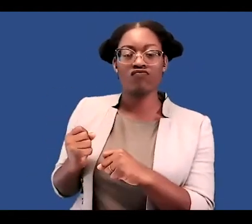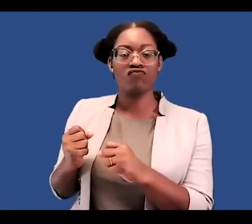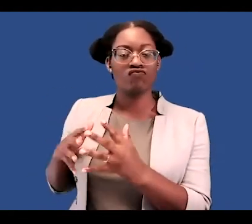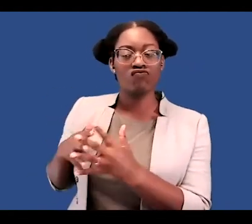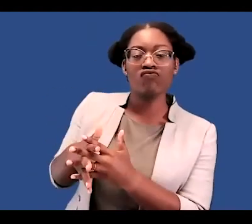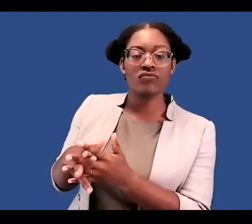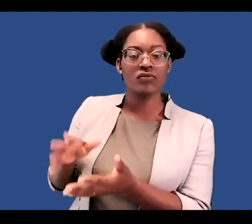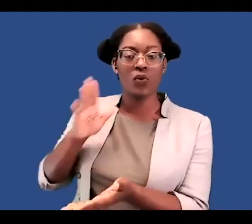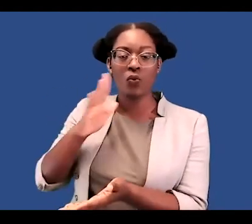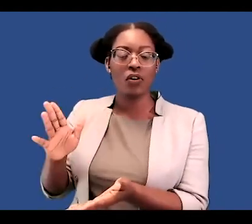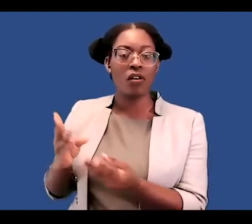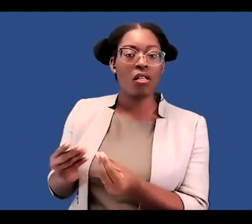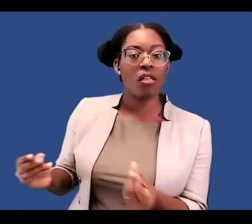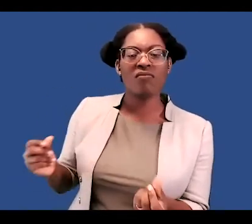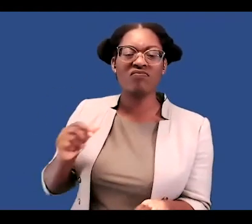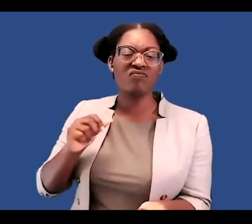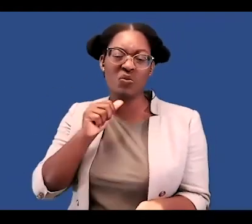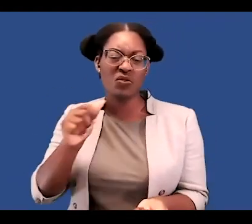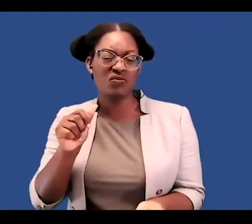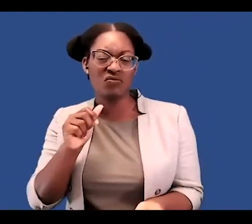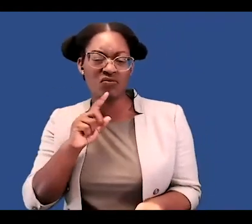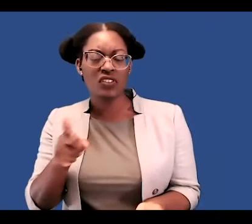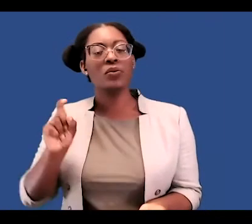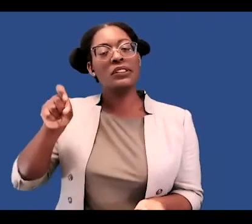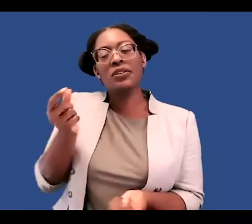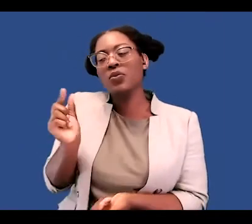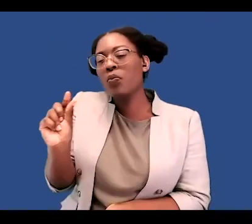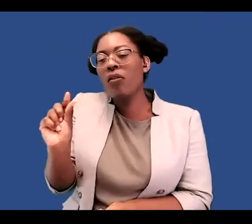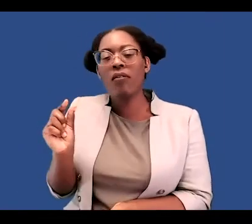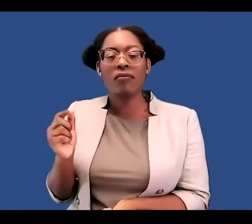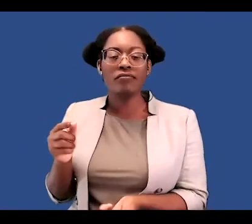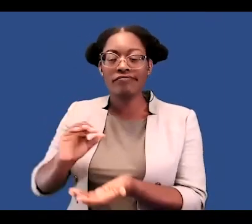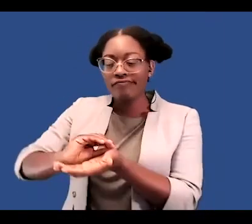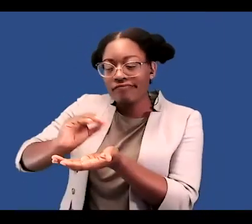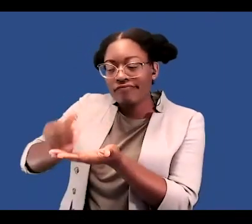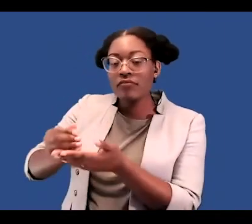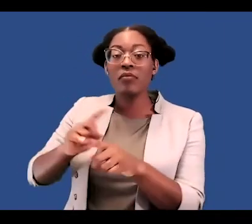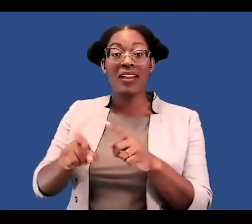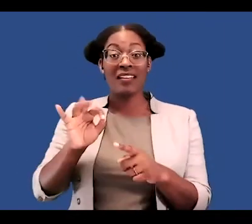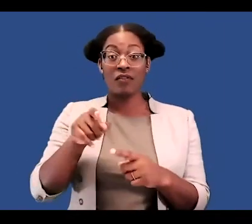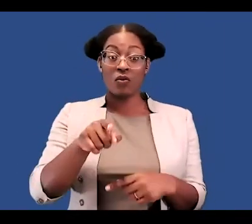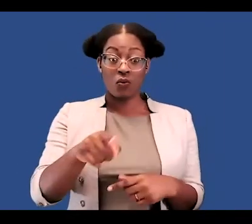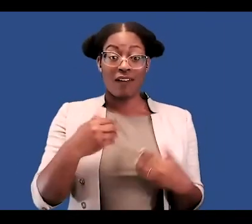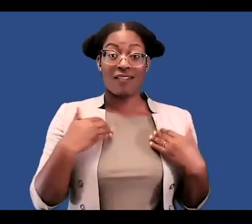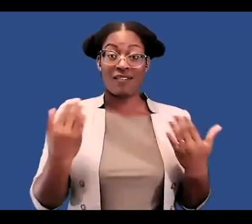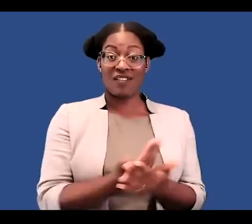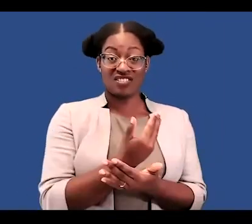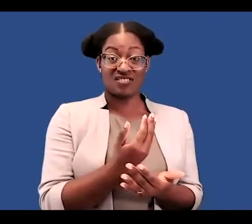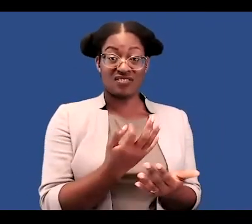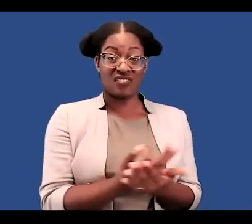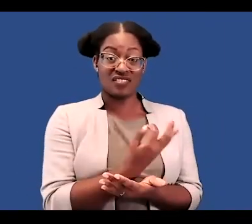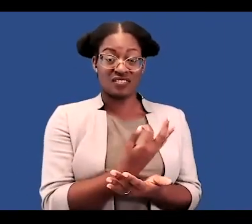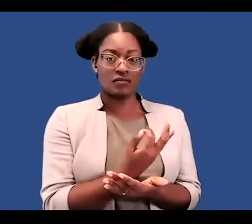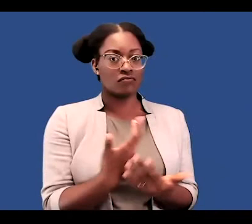and there's like, you know, you only need you only need a small amount, versus if you were in person, the fresh herbs would have to then